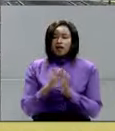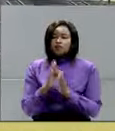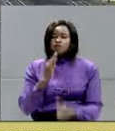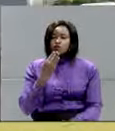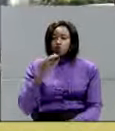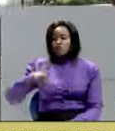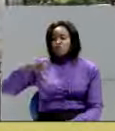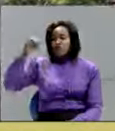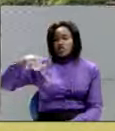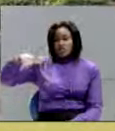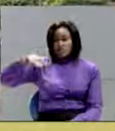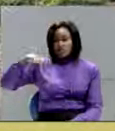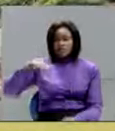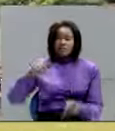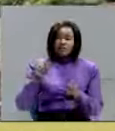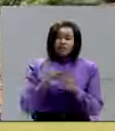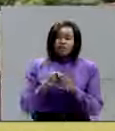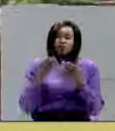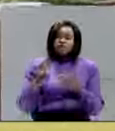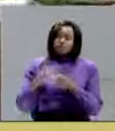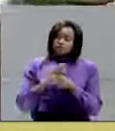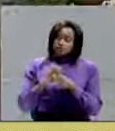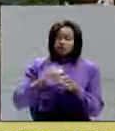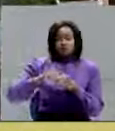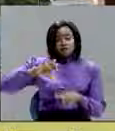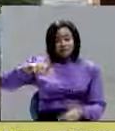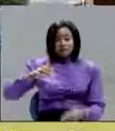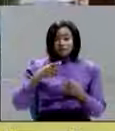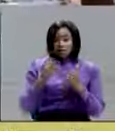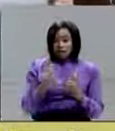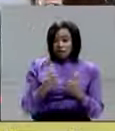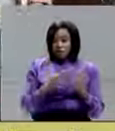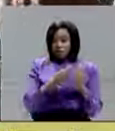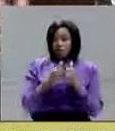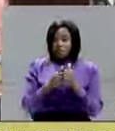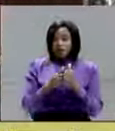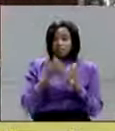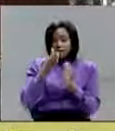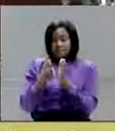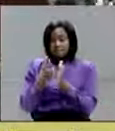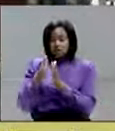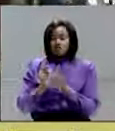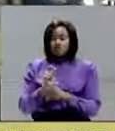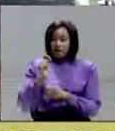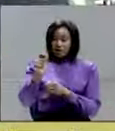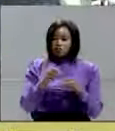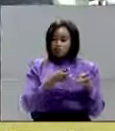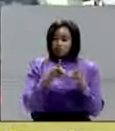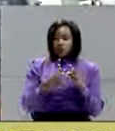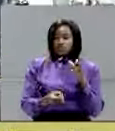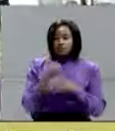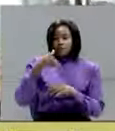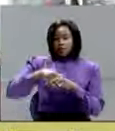Northern Corridor are the busiest in the region. However, with the standard gauge railway transport mode soon to be introduced in the entire